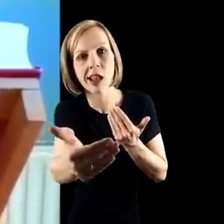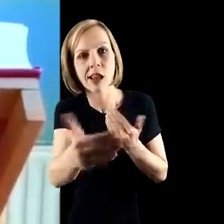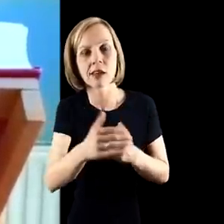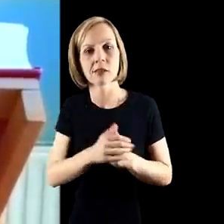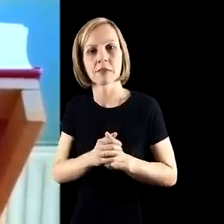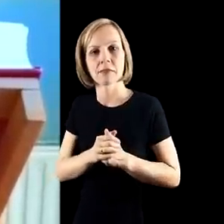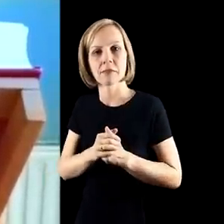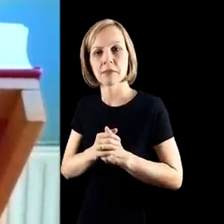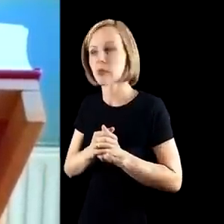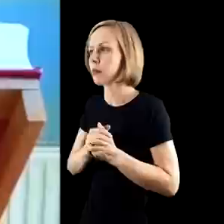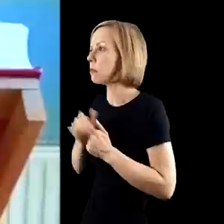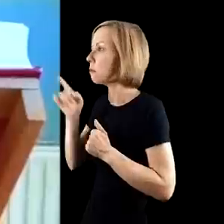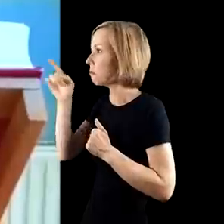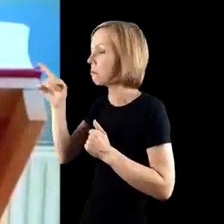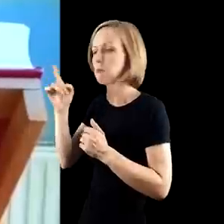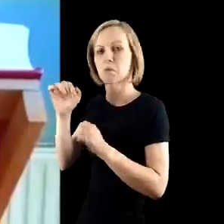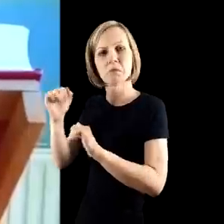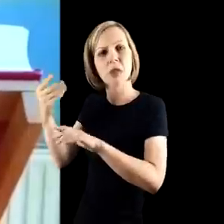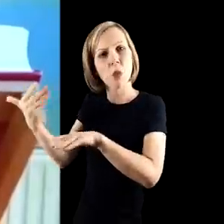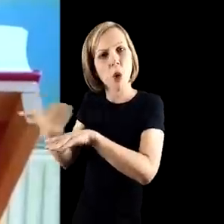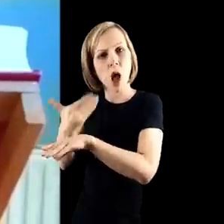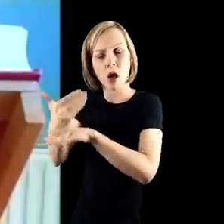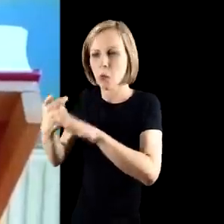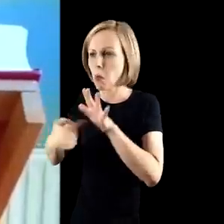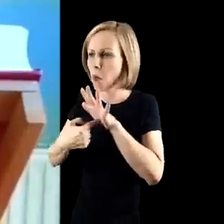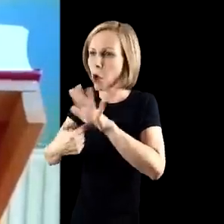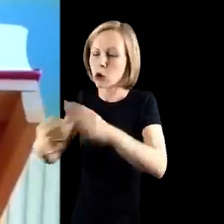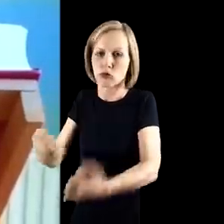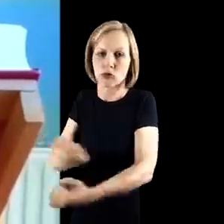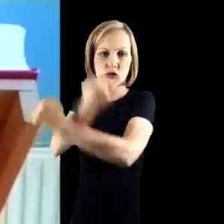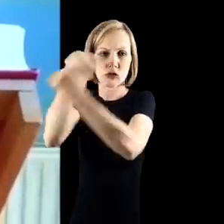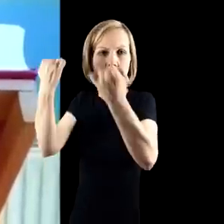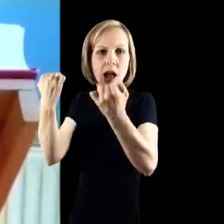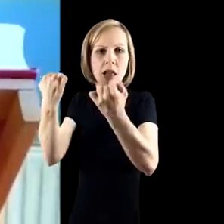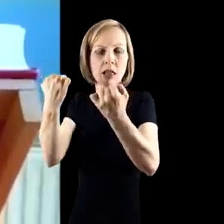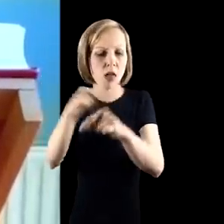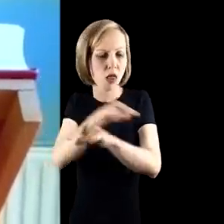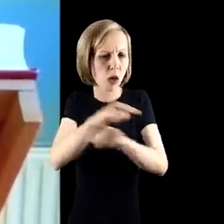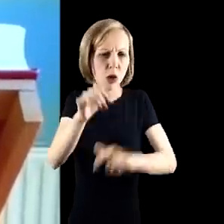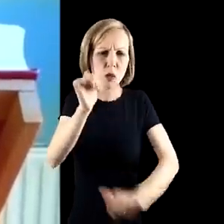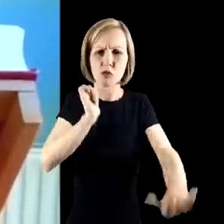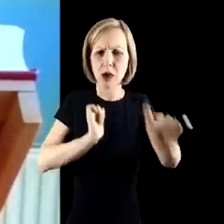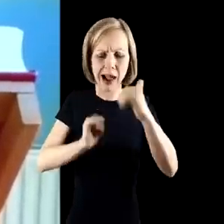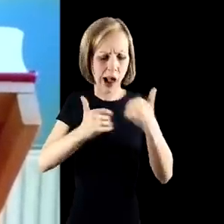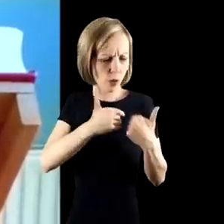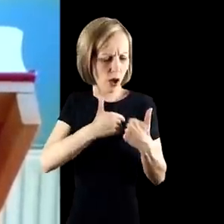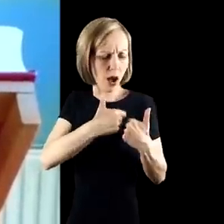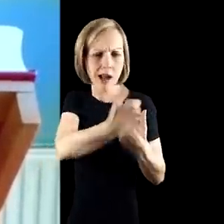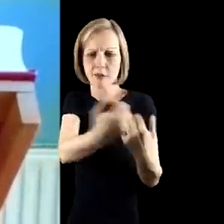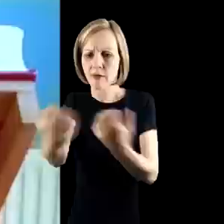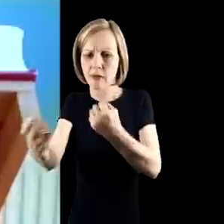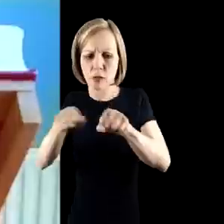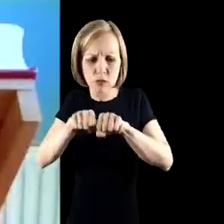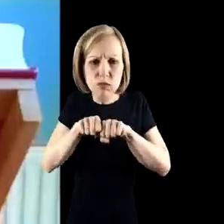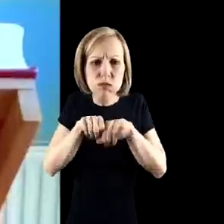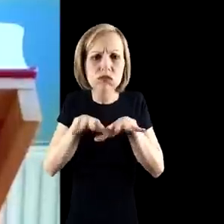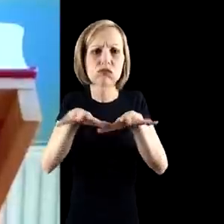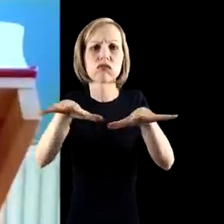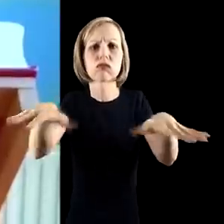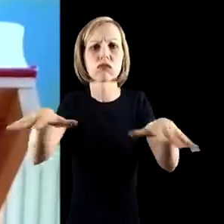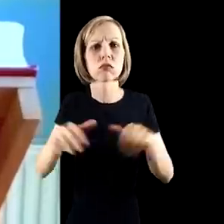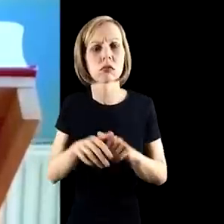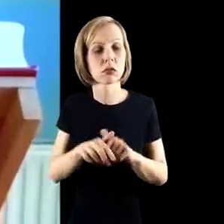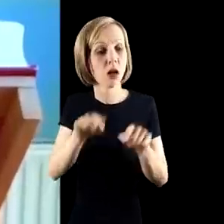has shown strength with his arm. He has scattered the proud in the thoughts of their hearts. He has brought down